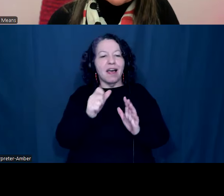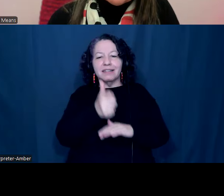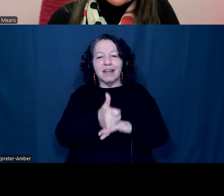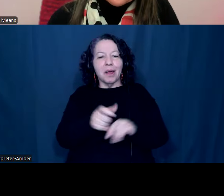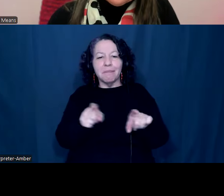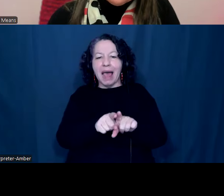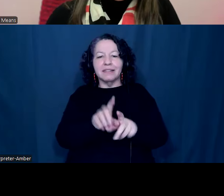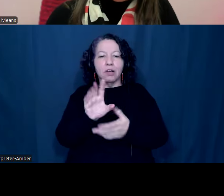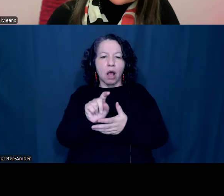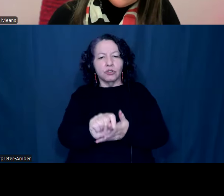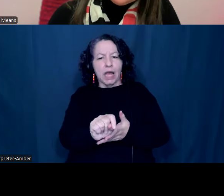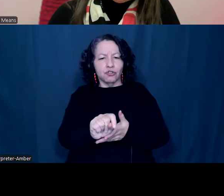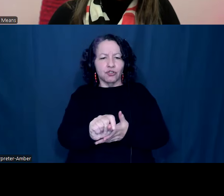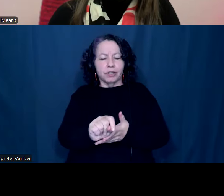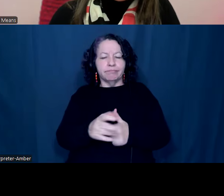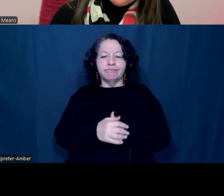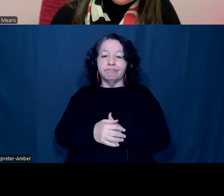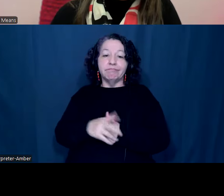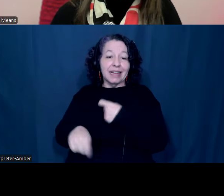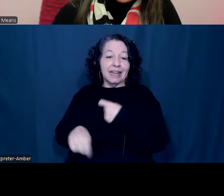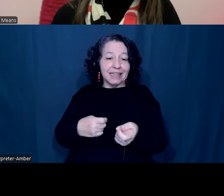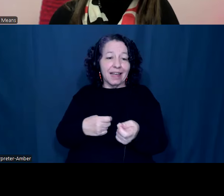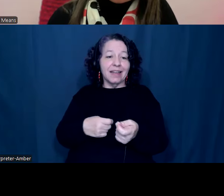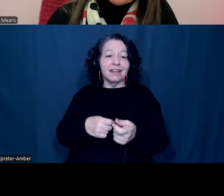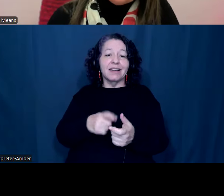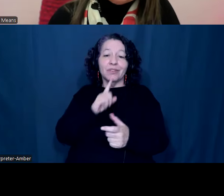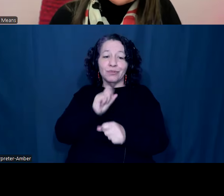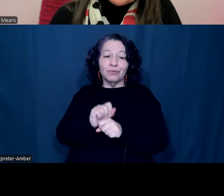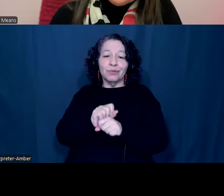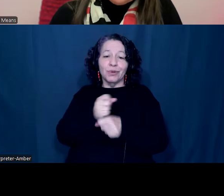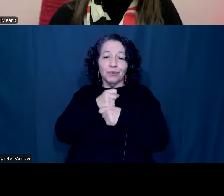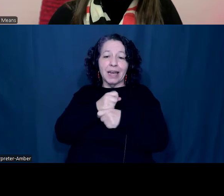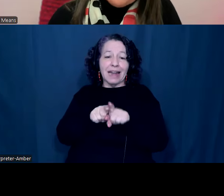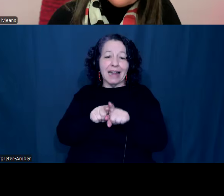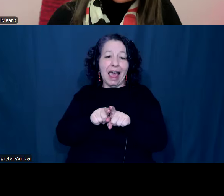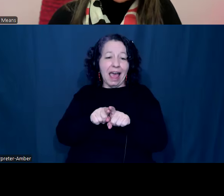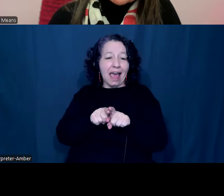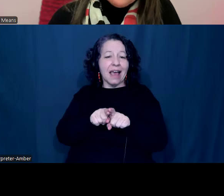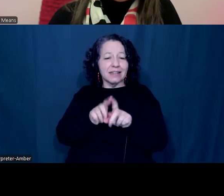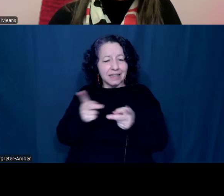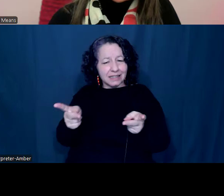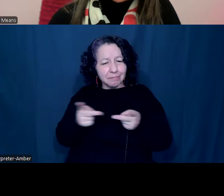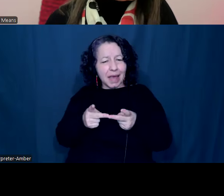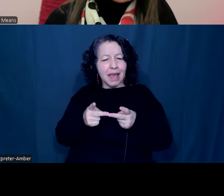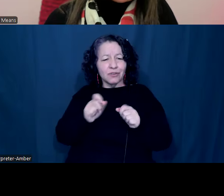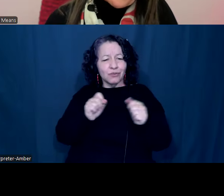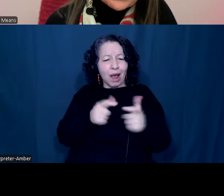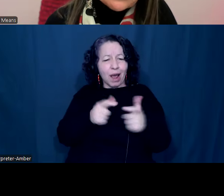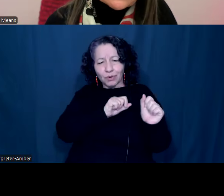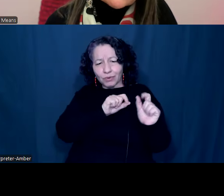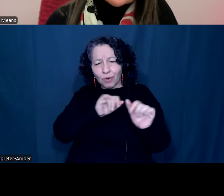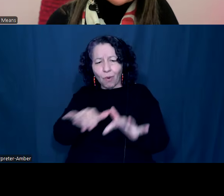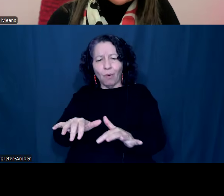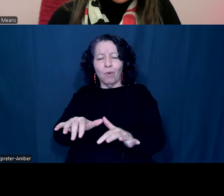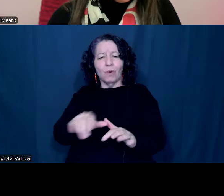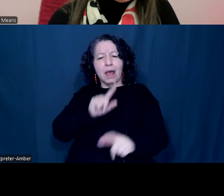consultation. Instead, it was designed as a forum, a space where tribes could ask